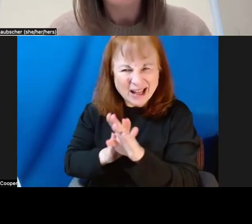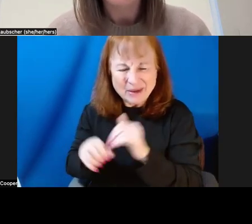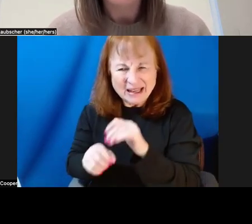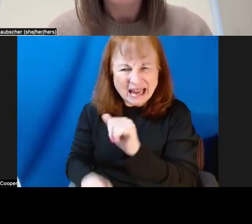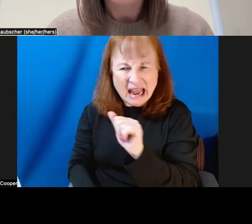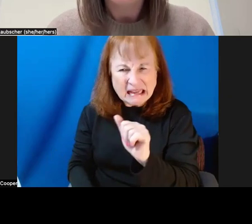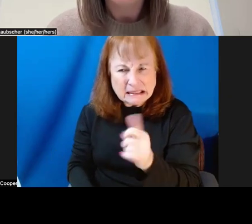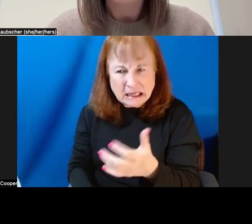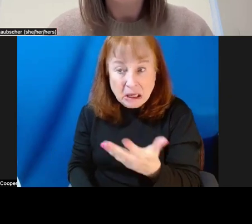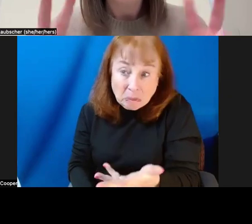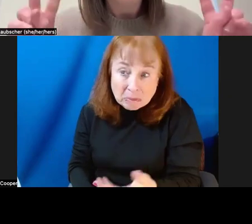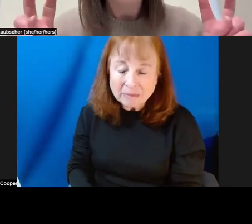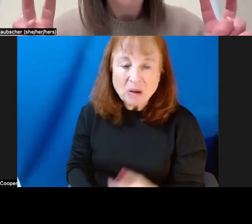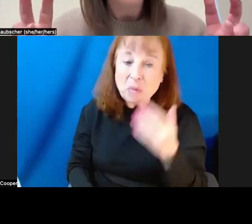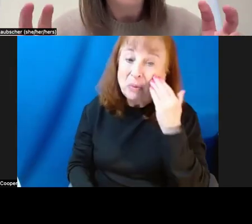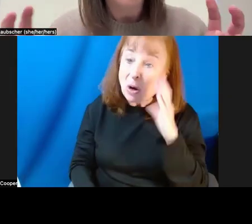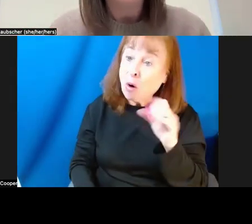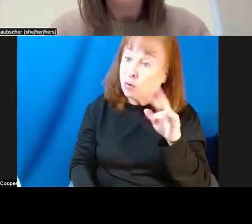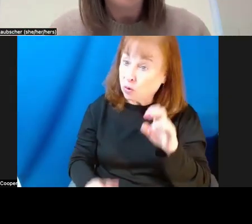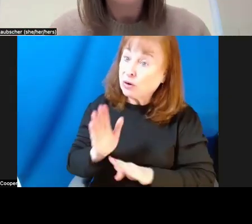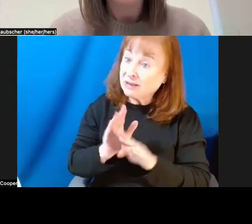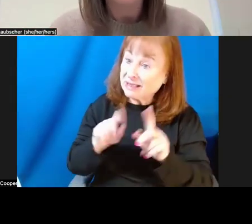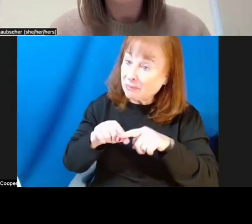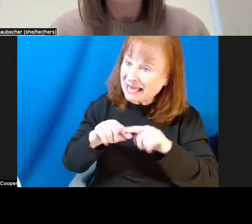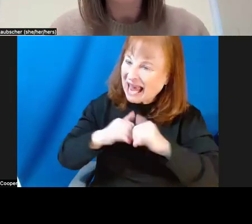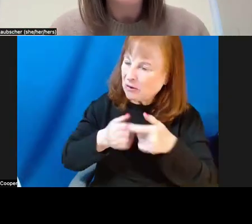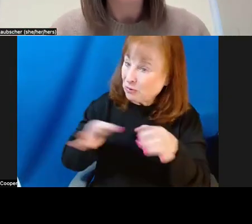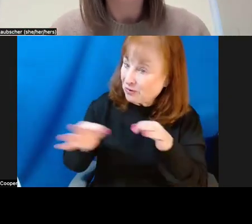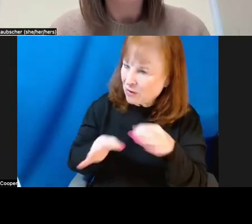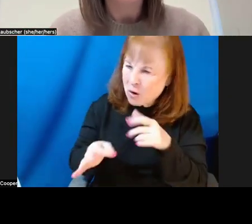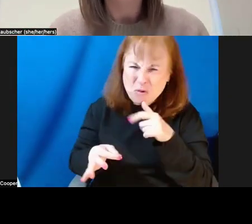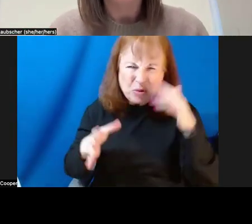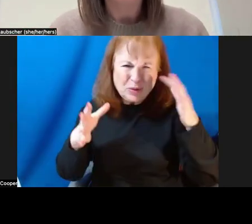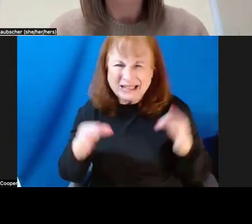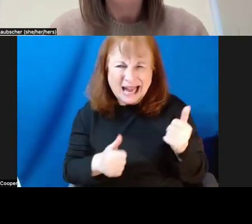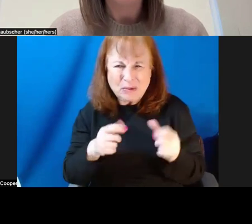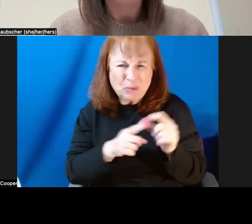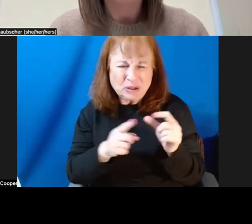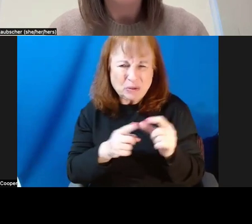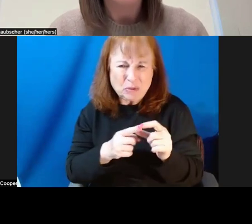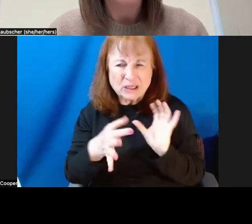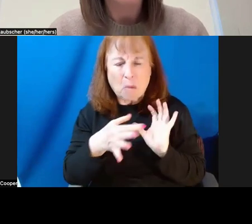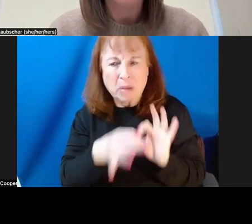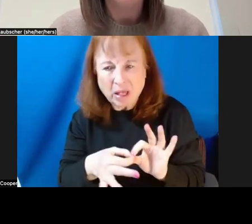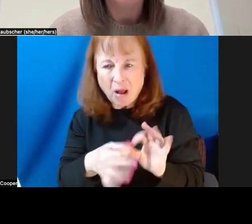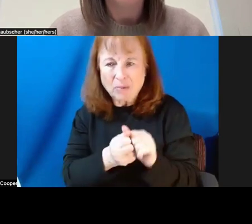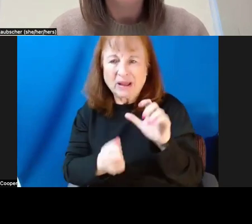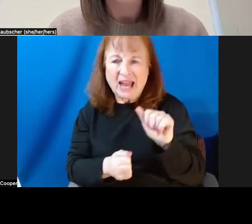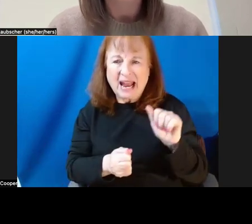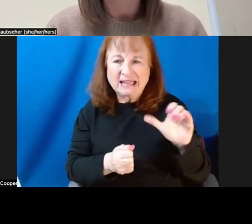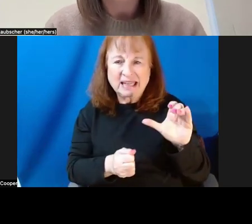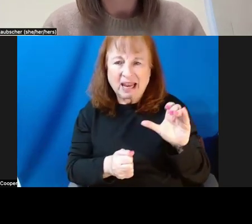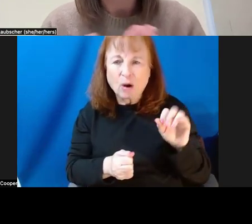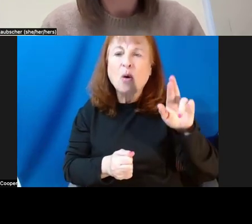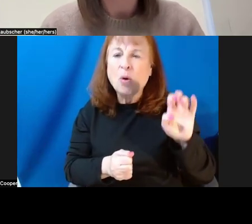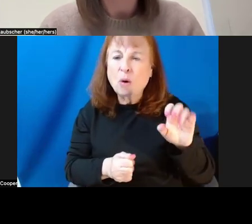AAC? We know that core depends on how you define it, so who decided which words belonged on AAC core word